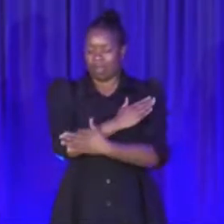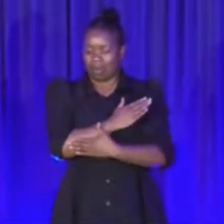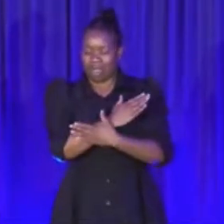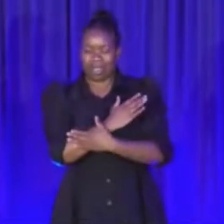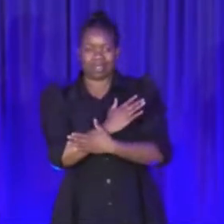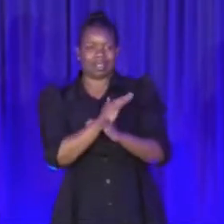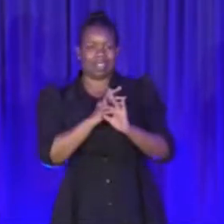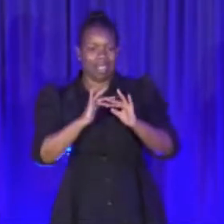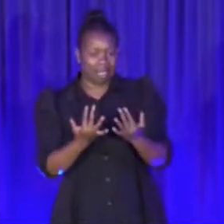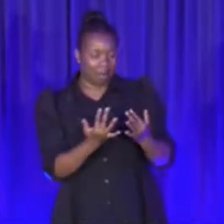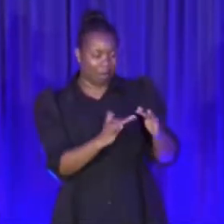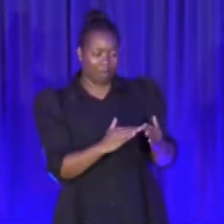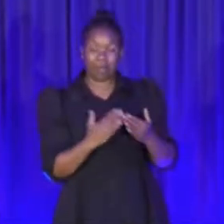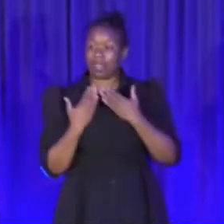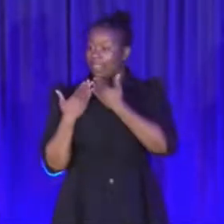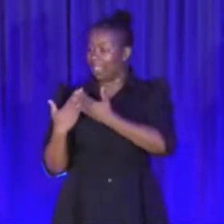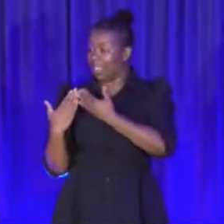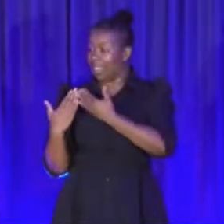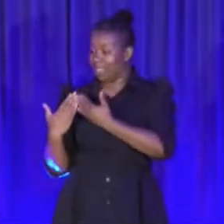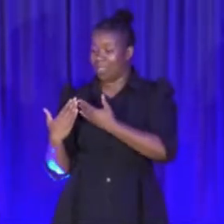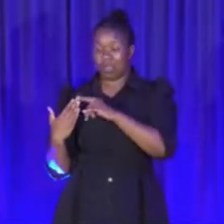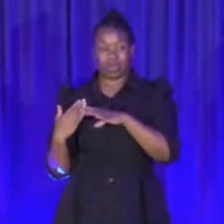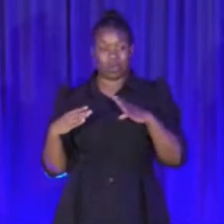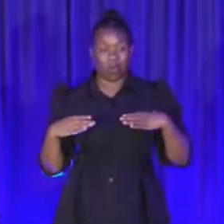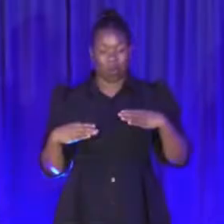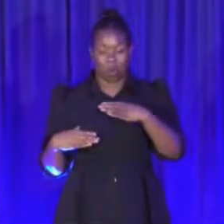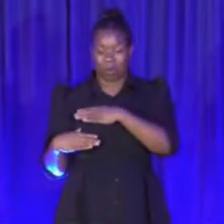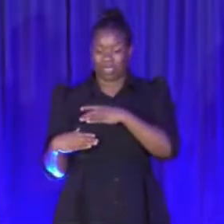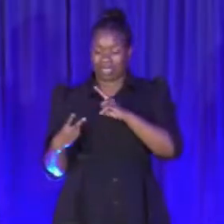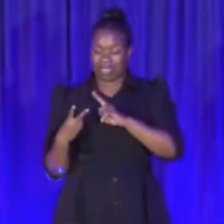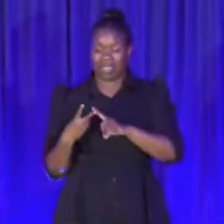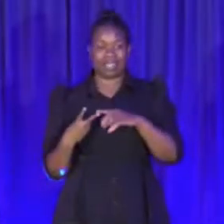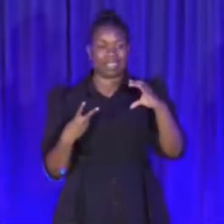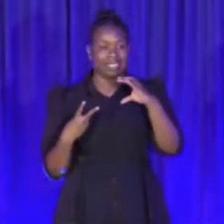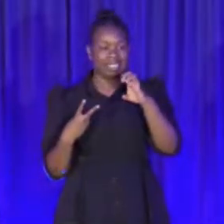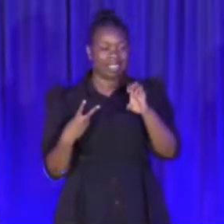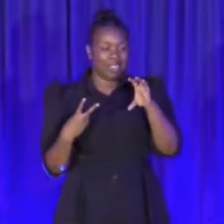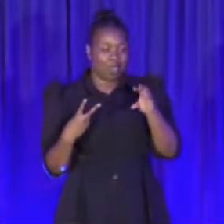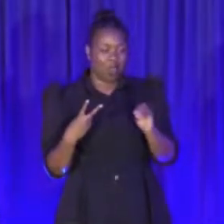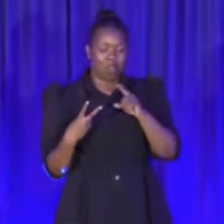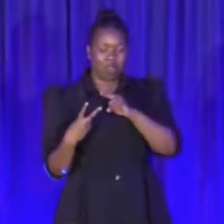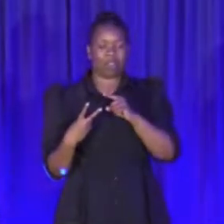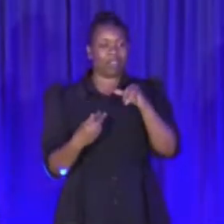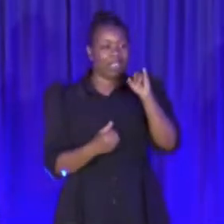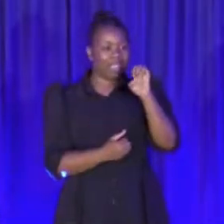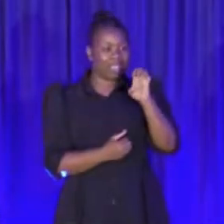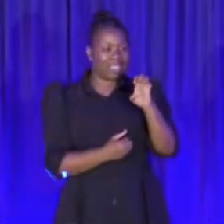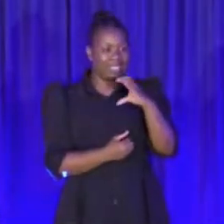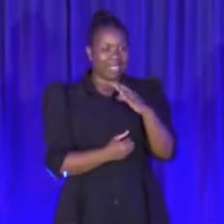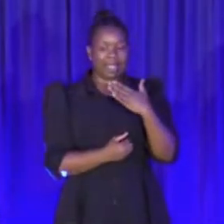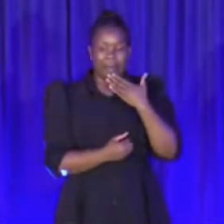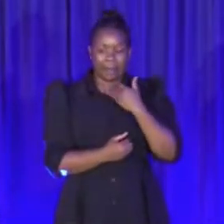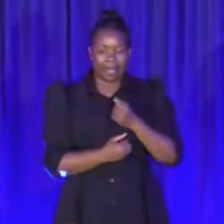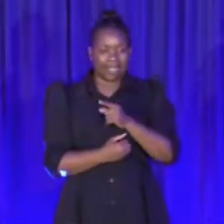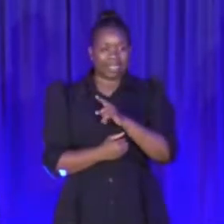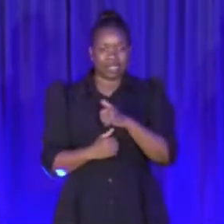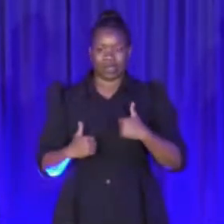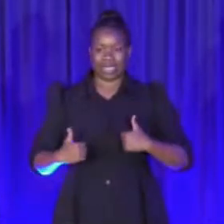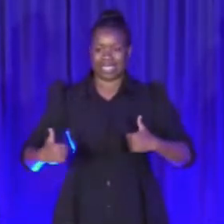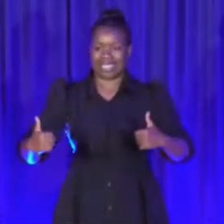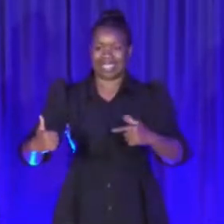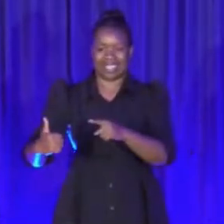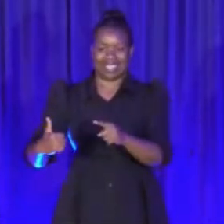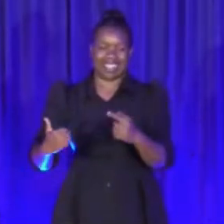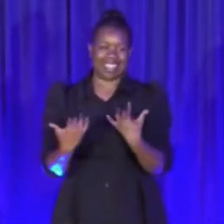like. Thank you so much to the commissioners and the CEO of the IEC. I would love for you to take your seats in the